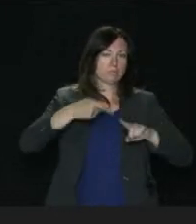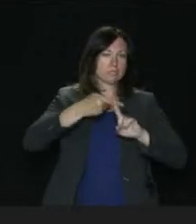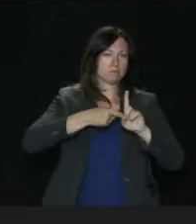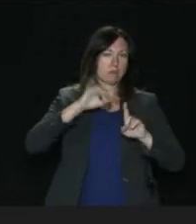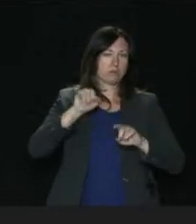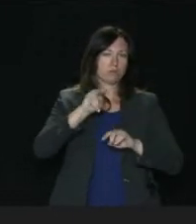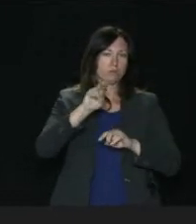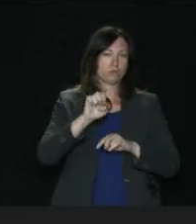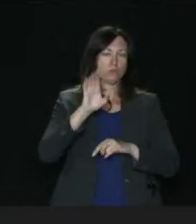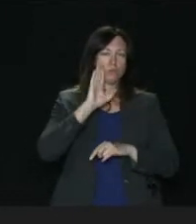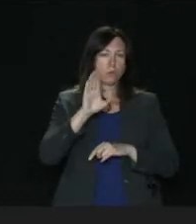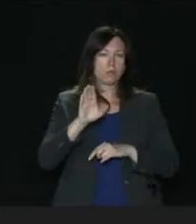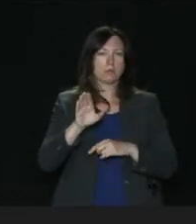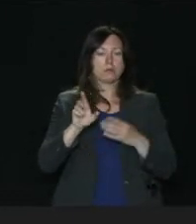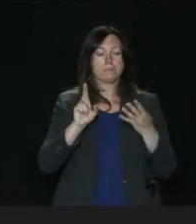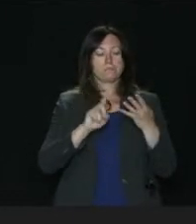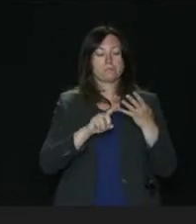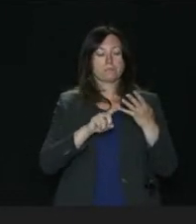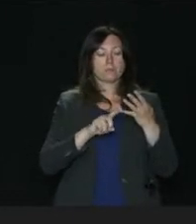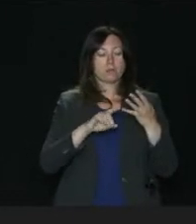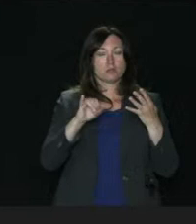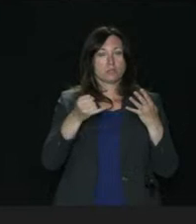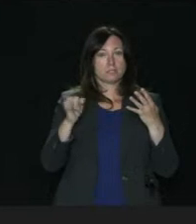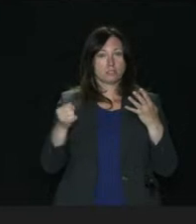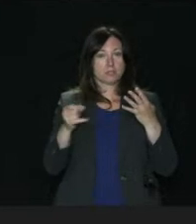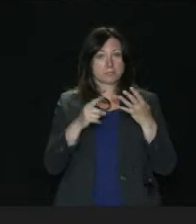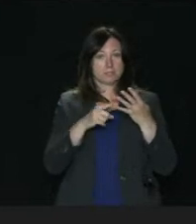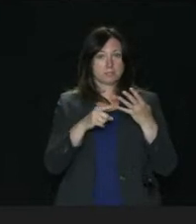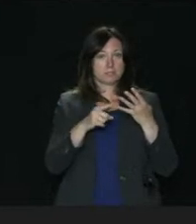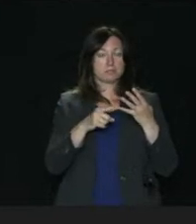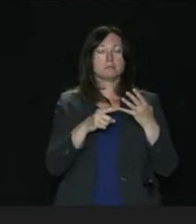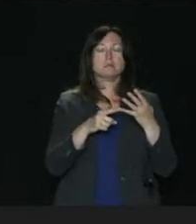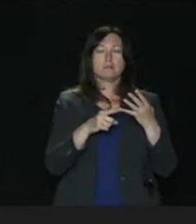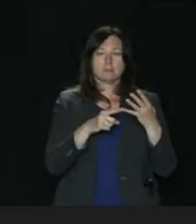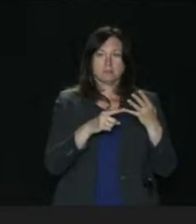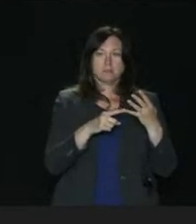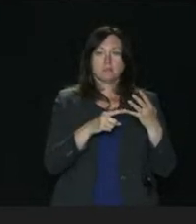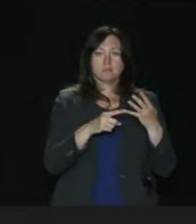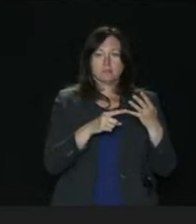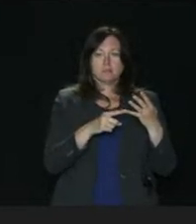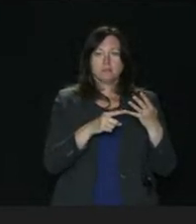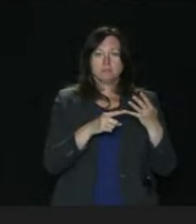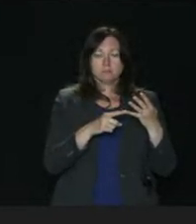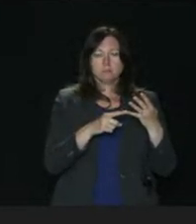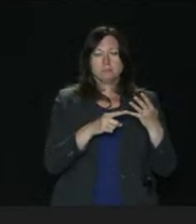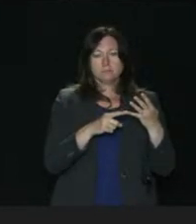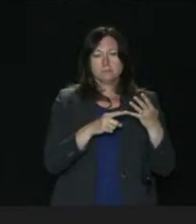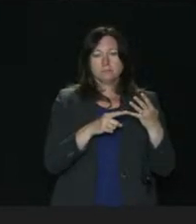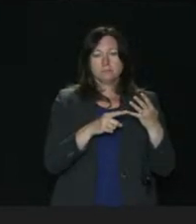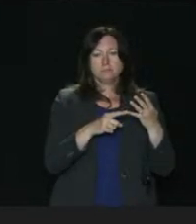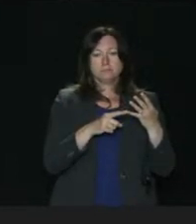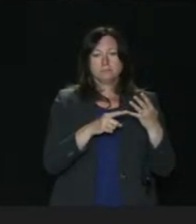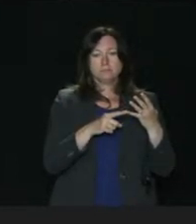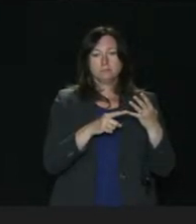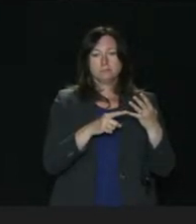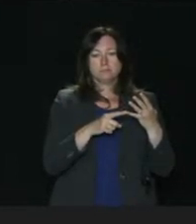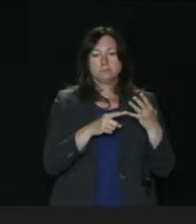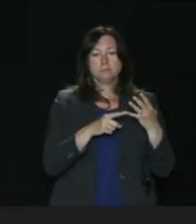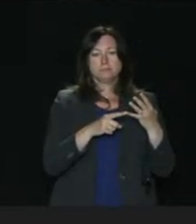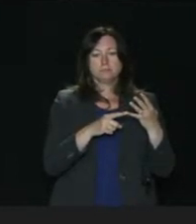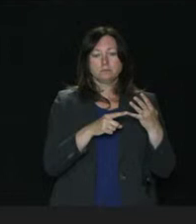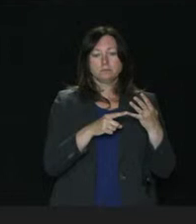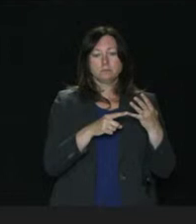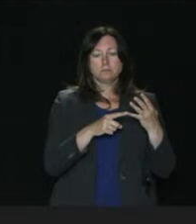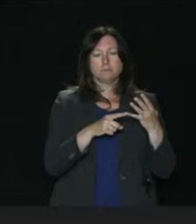the Janssen or Johnson & Johnson vaccine, they have informed that they're looking at